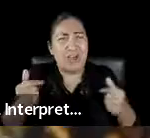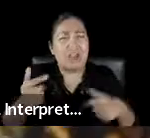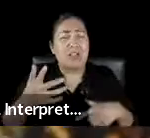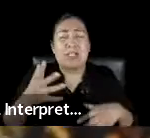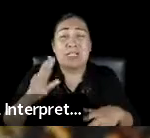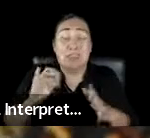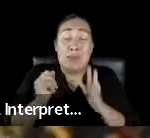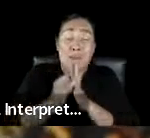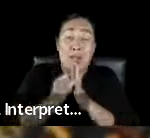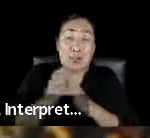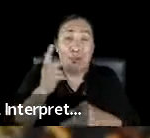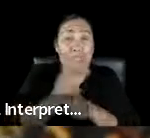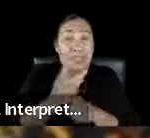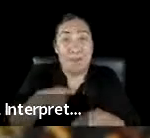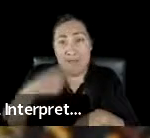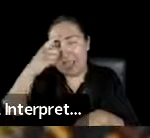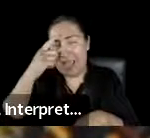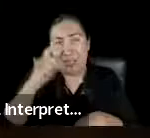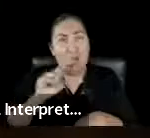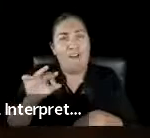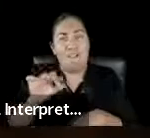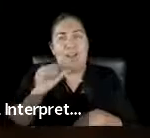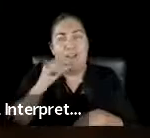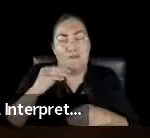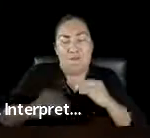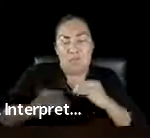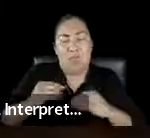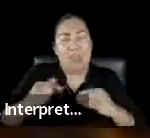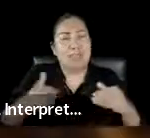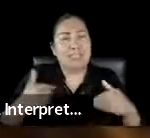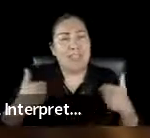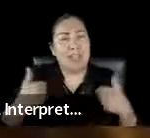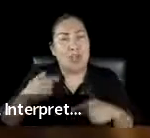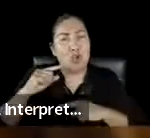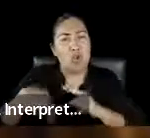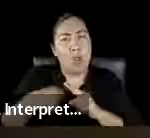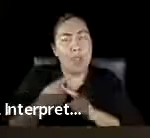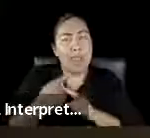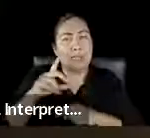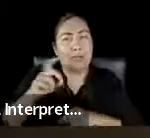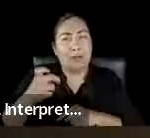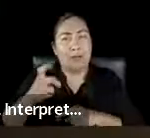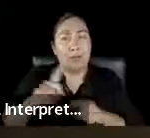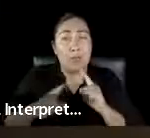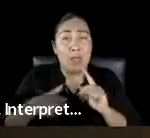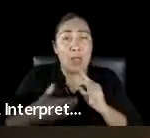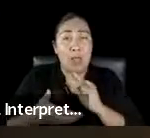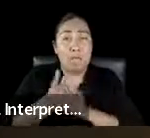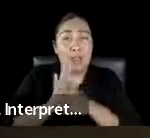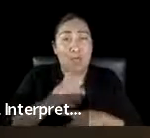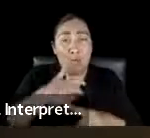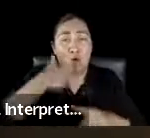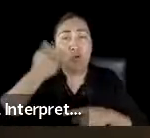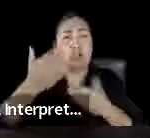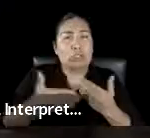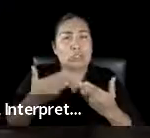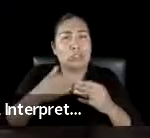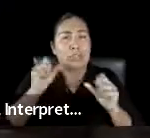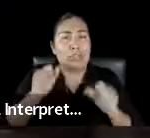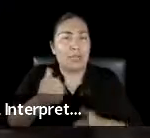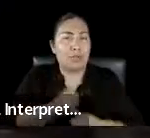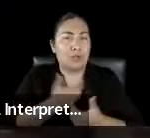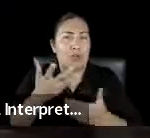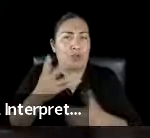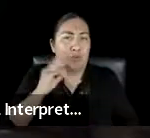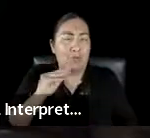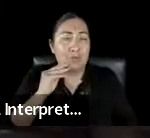it. I was very young when I got diagnosed, but the older I got, the easier it became to express the things I was experiencing. Getting the